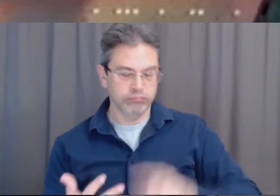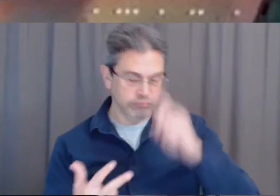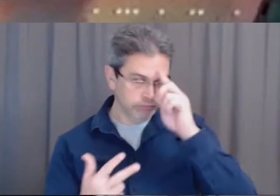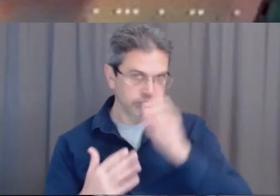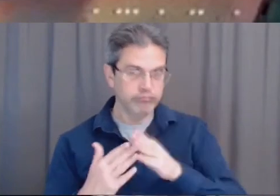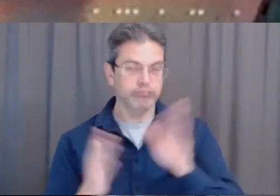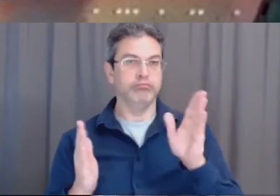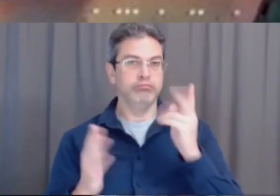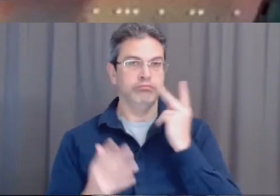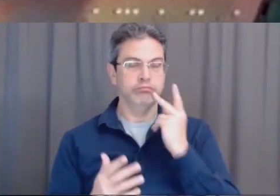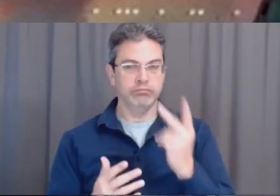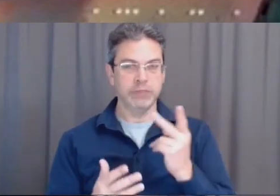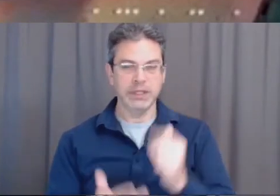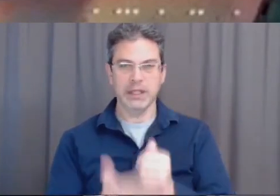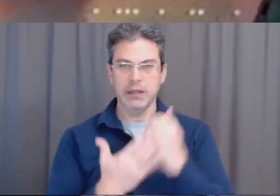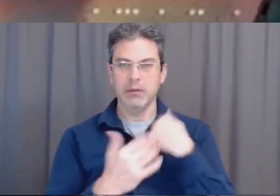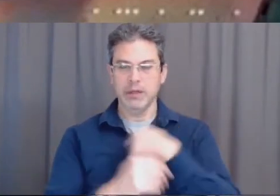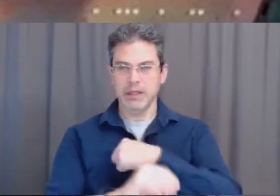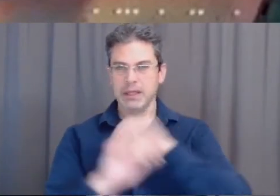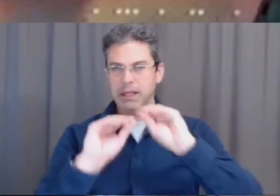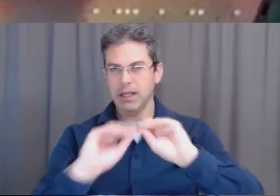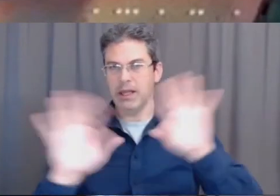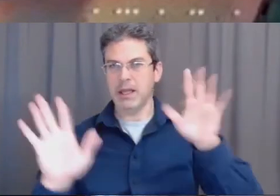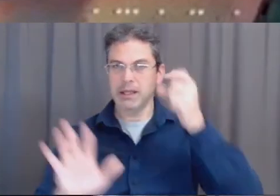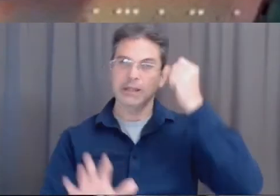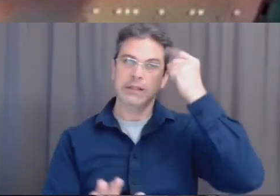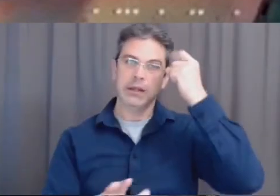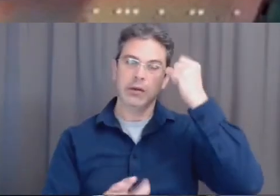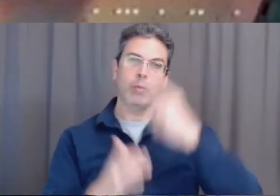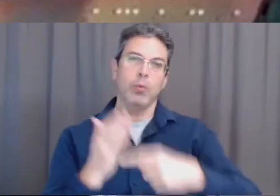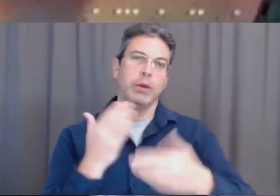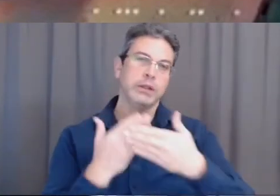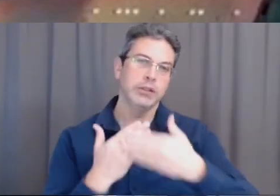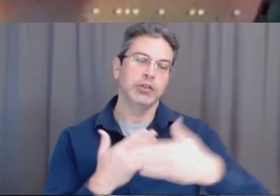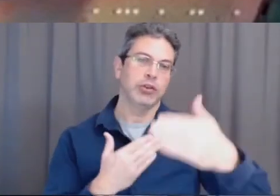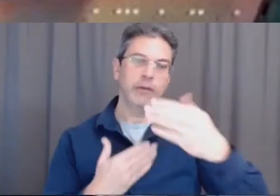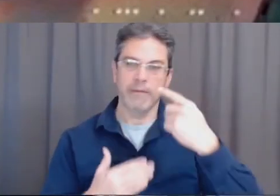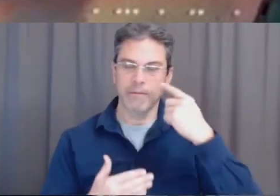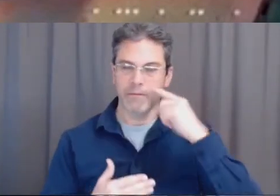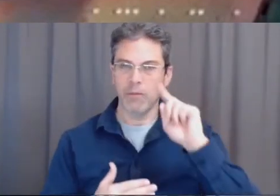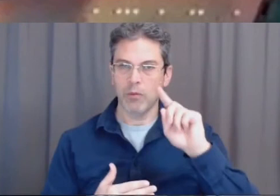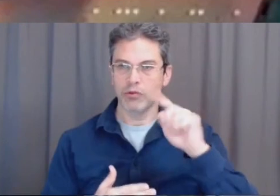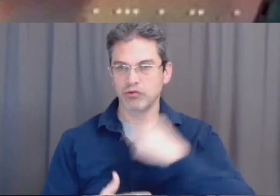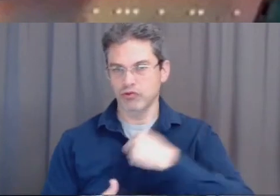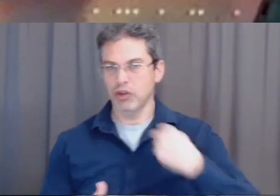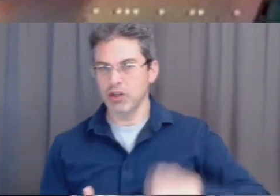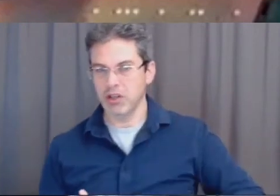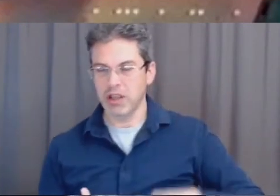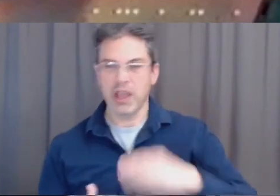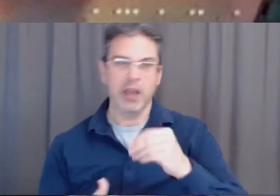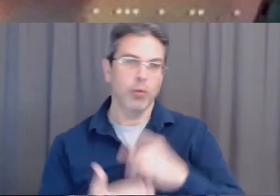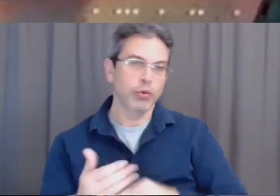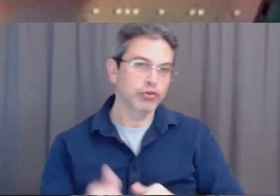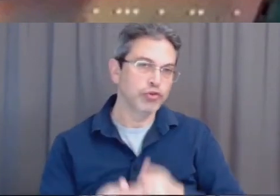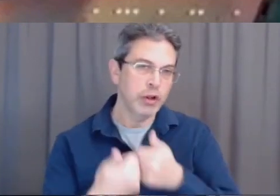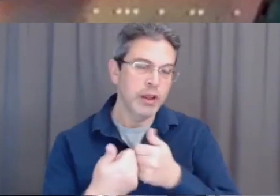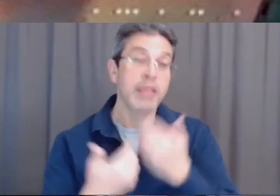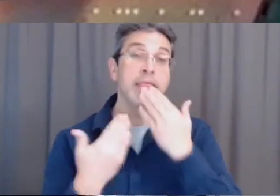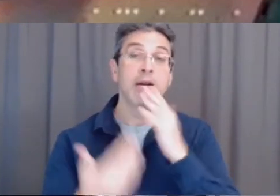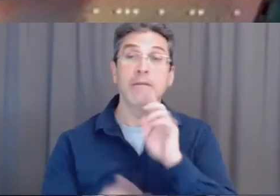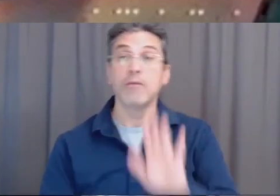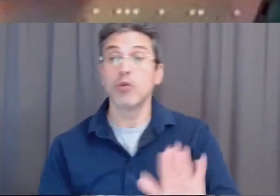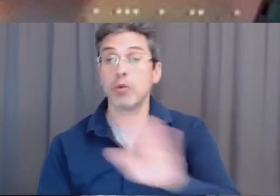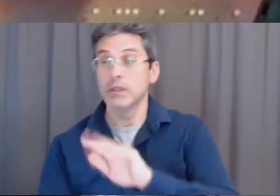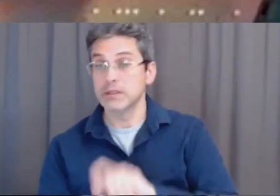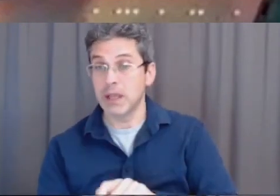us a clear idea of what's ahead of us and the challenges that we face. So again, thank you for your time. For the audience,